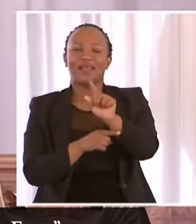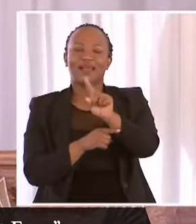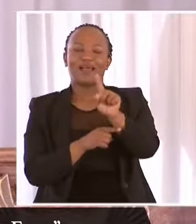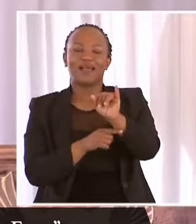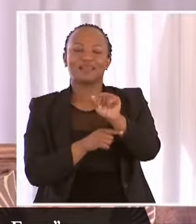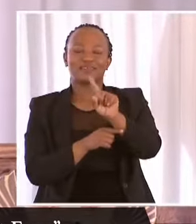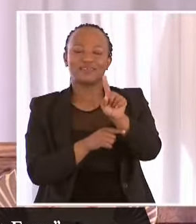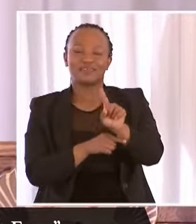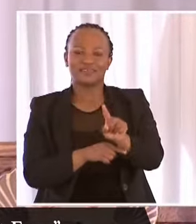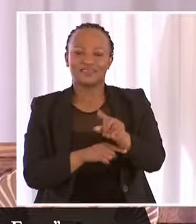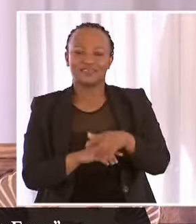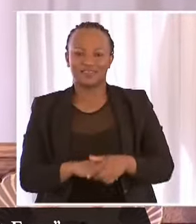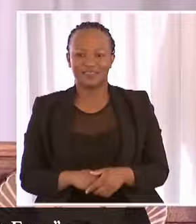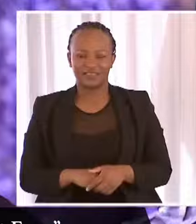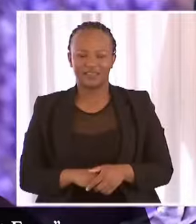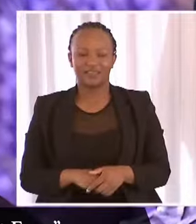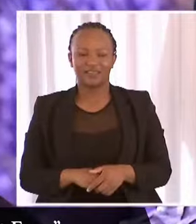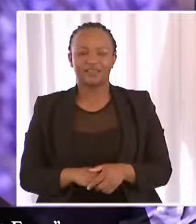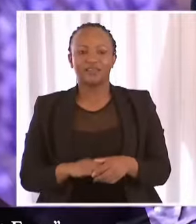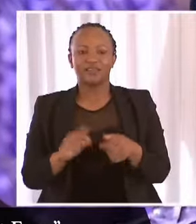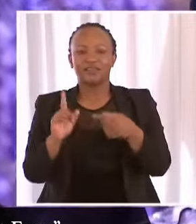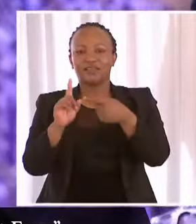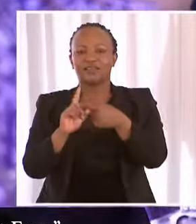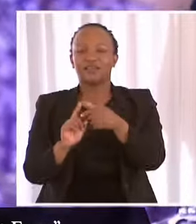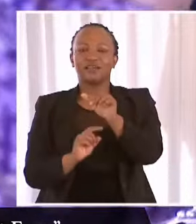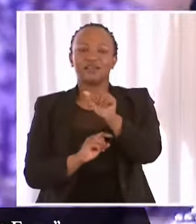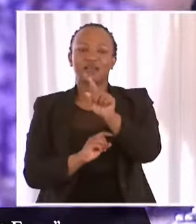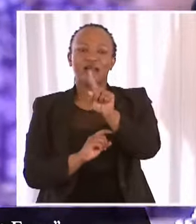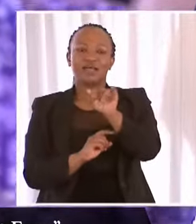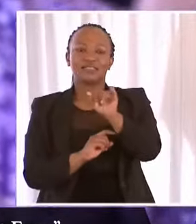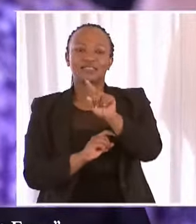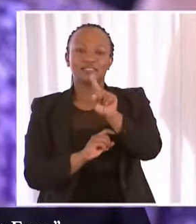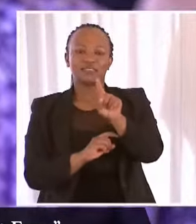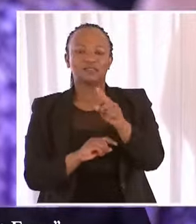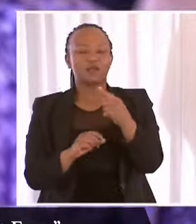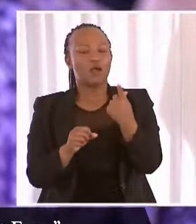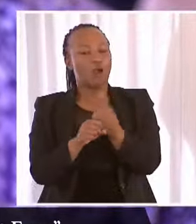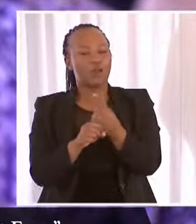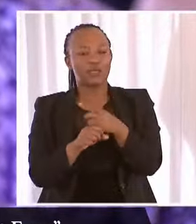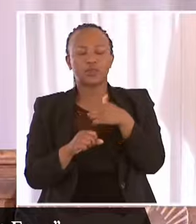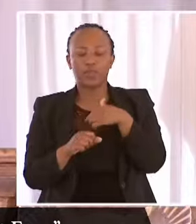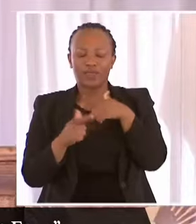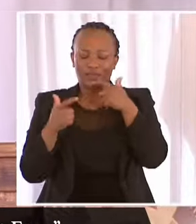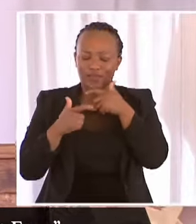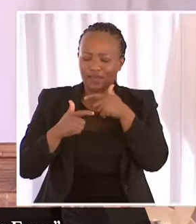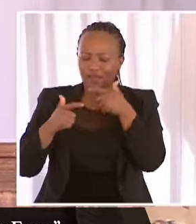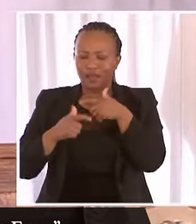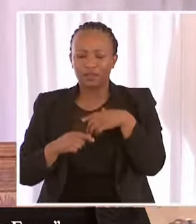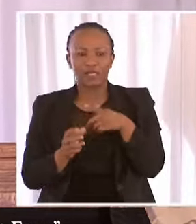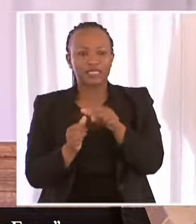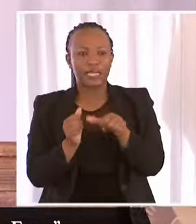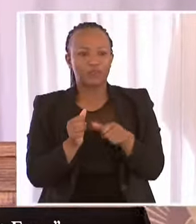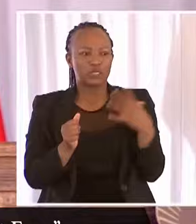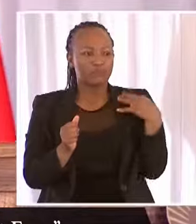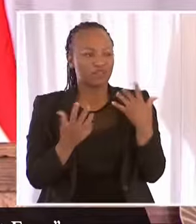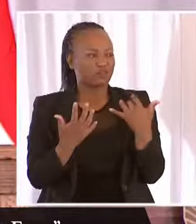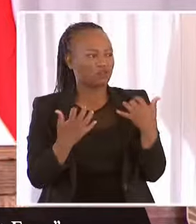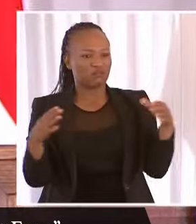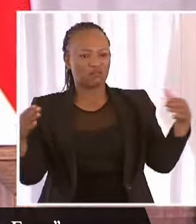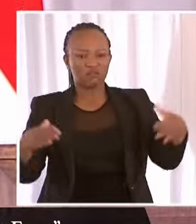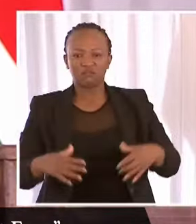Comrade Aziz, before I sit down, used to make us laugh. He would say, "Deputy ministers,